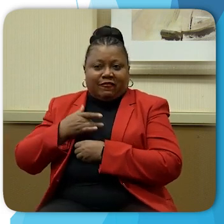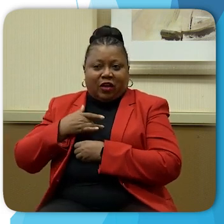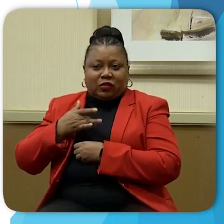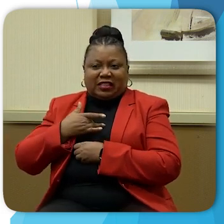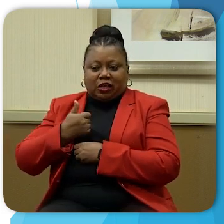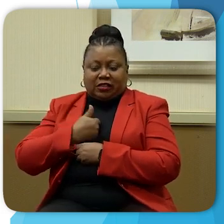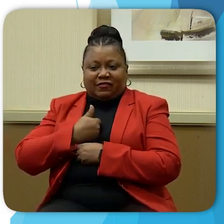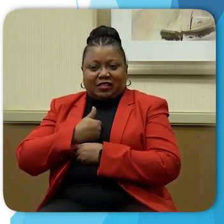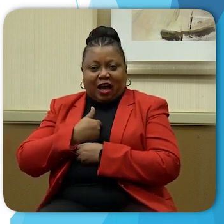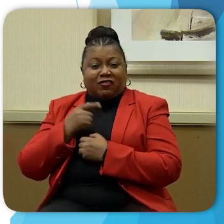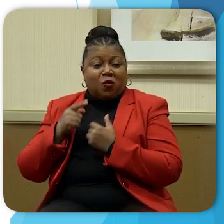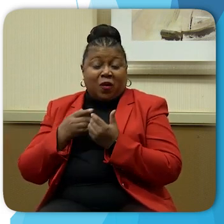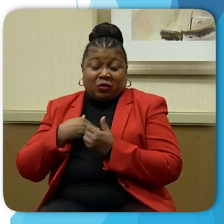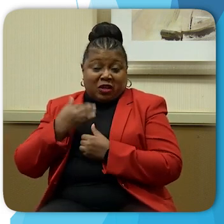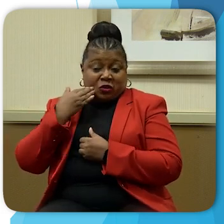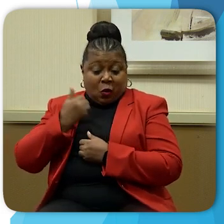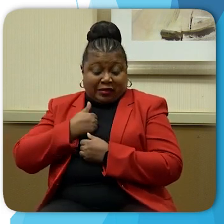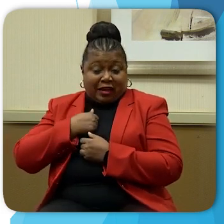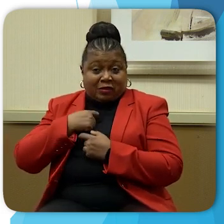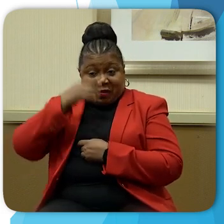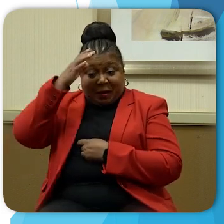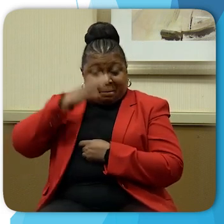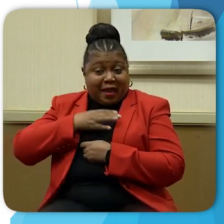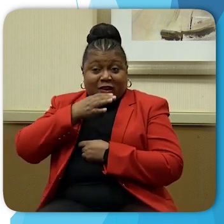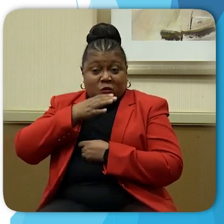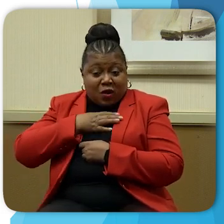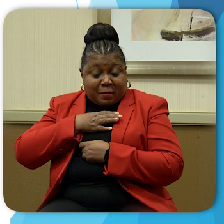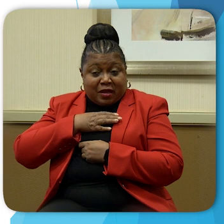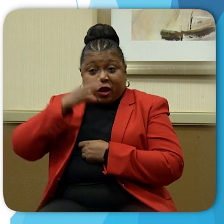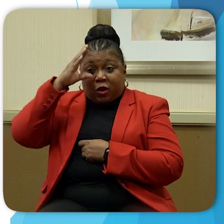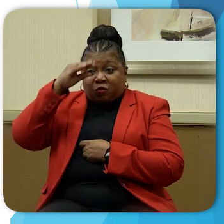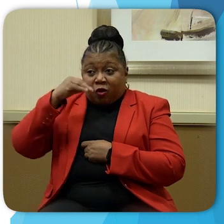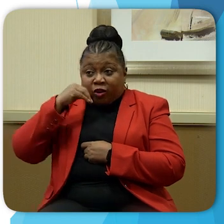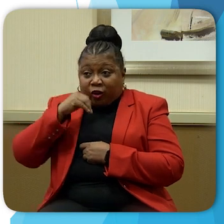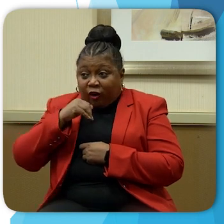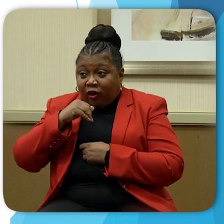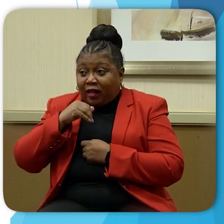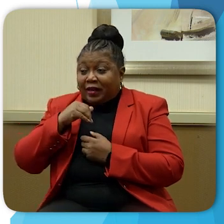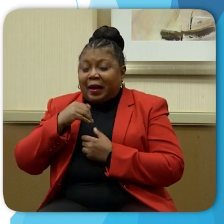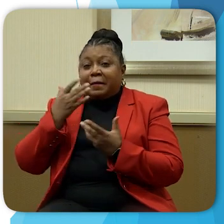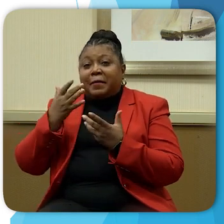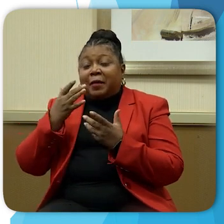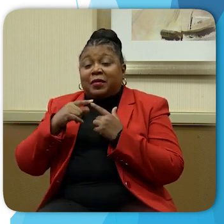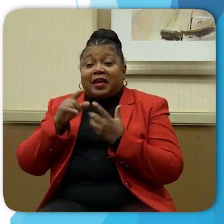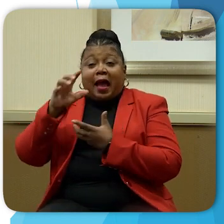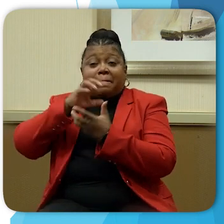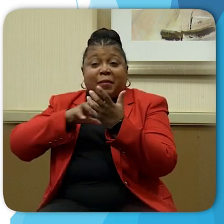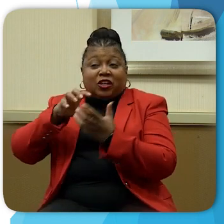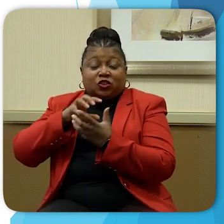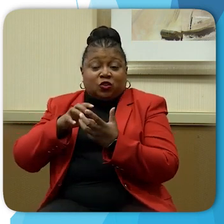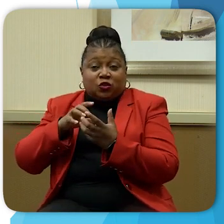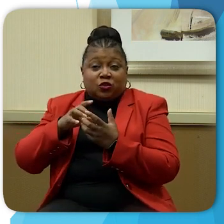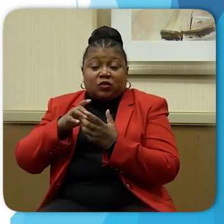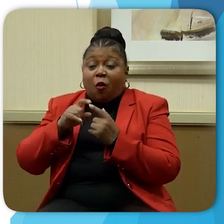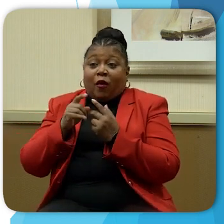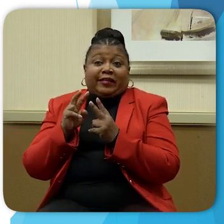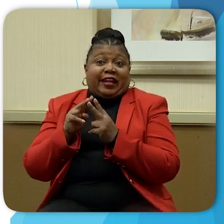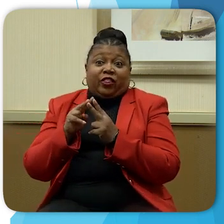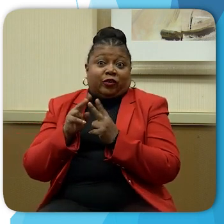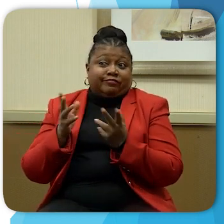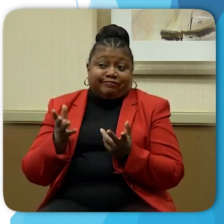of self, of whether we know ourselves to be a man or a woman, a boy or a girl, maybe a mixture thereof or